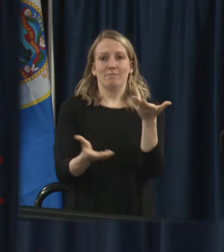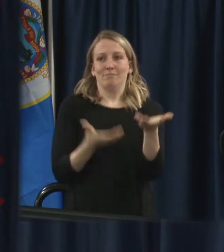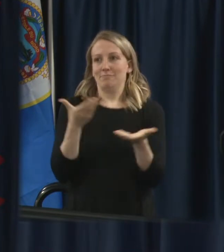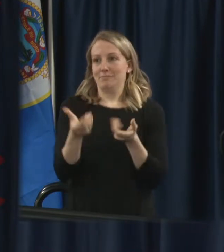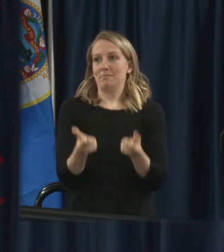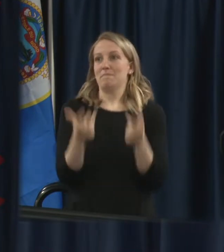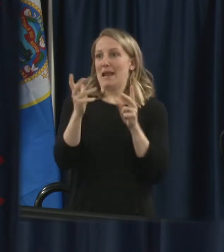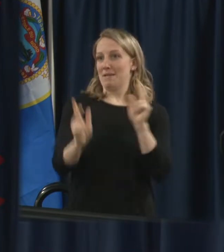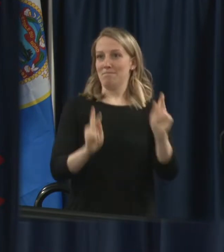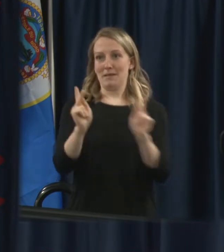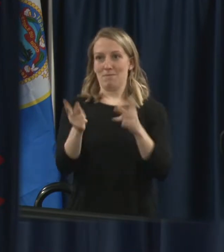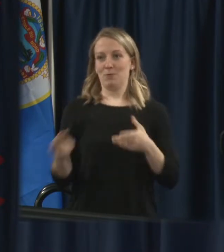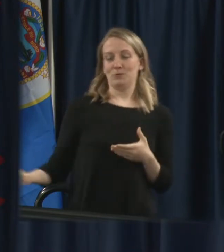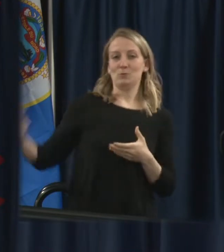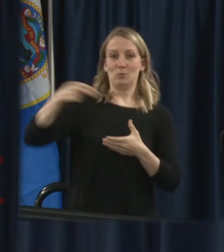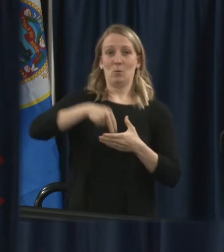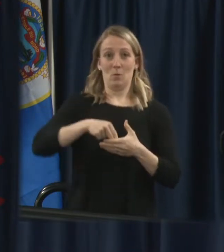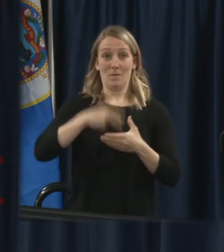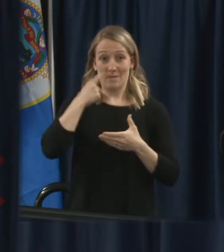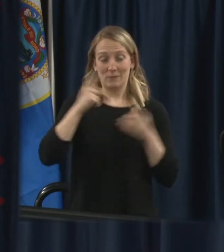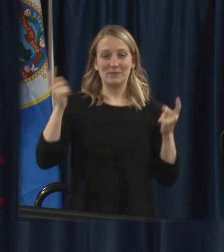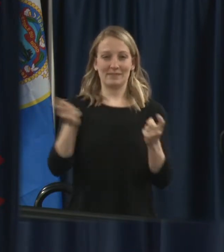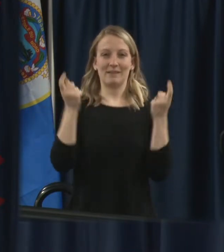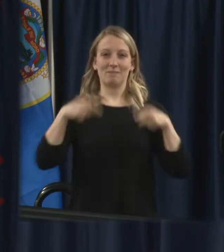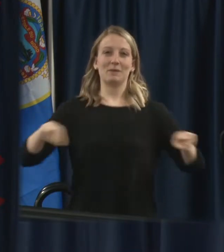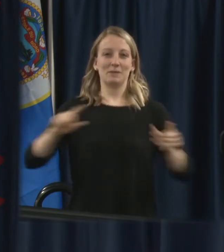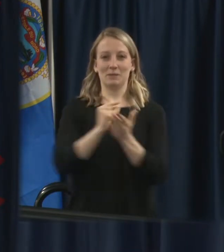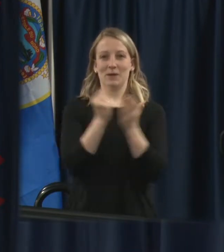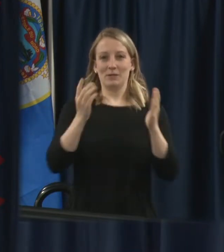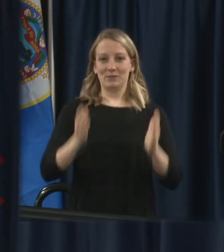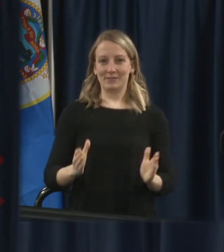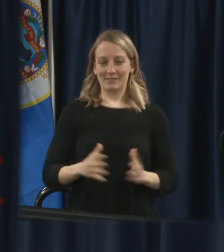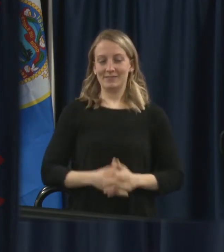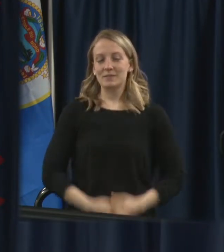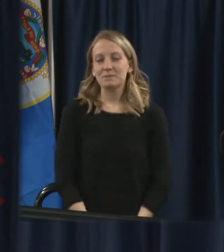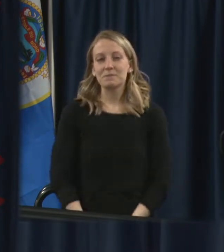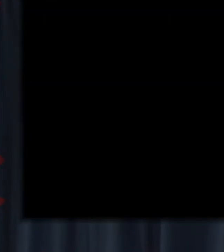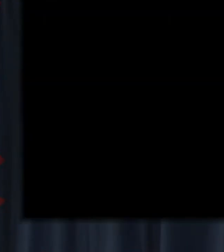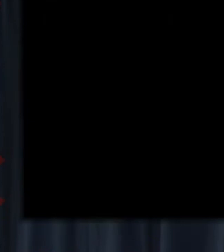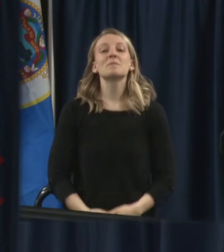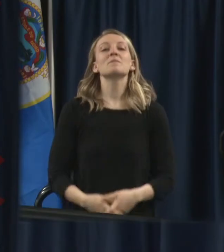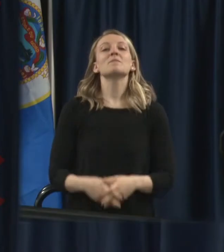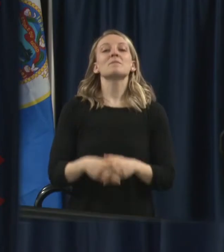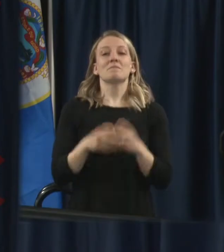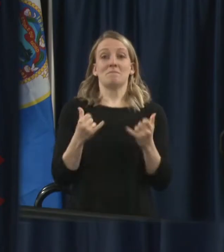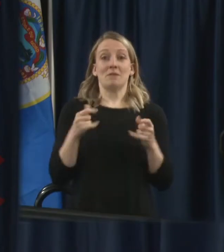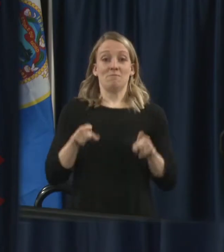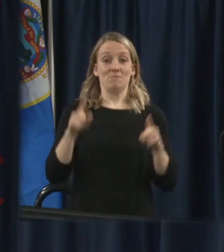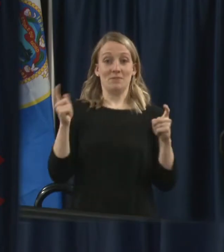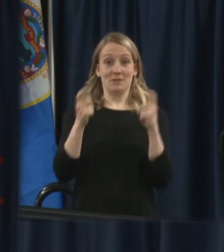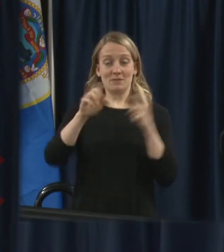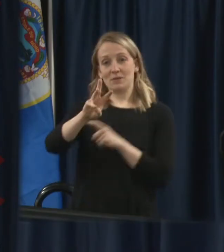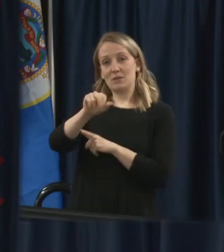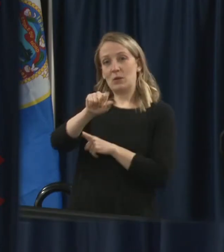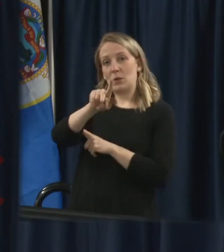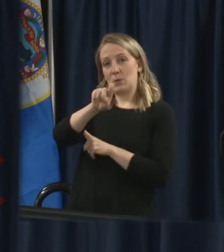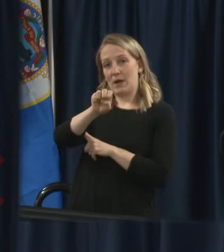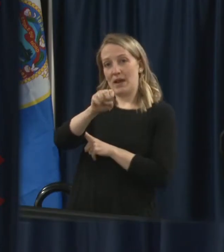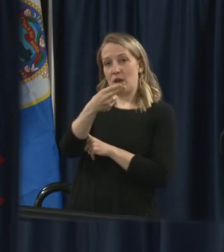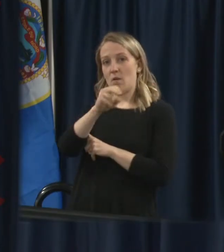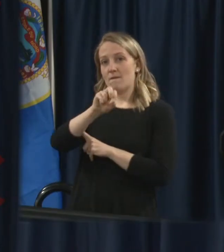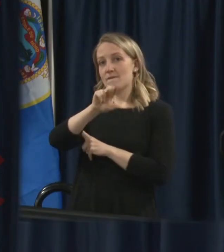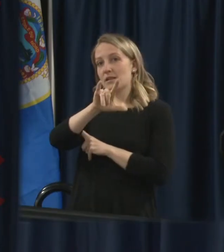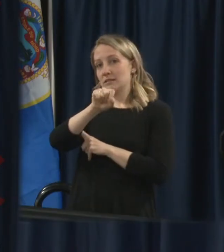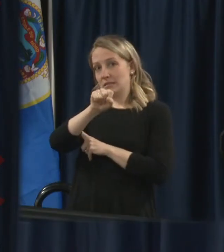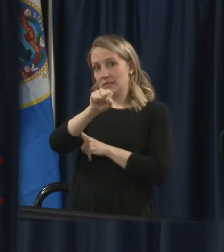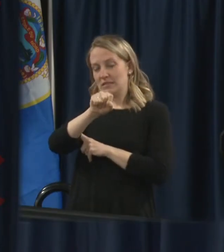people who have joined us today to celebrate our graduates. Joining me in the ceremony today is Wade Hofus, Staples